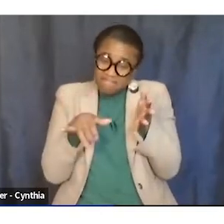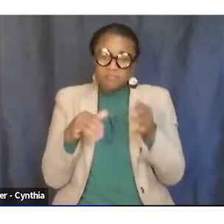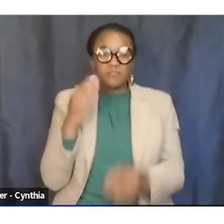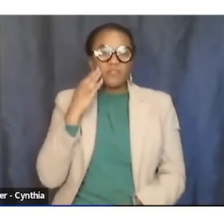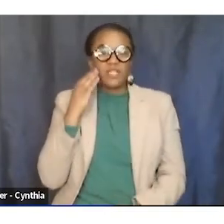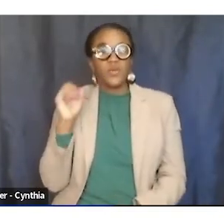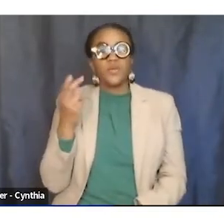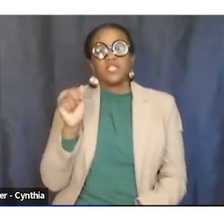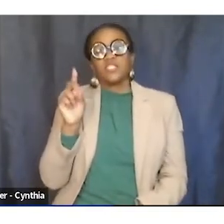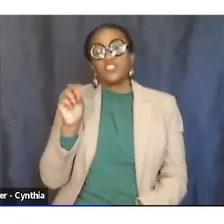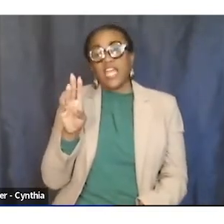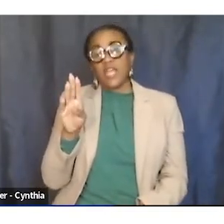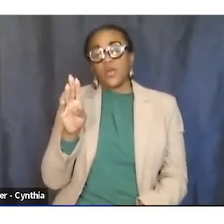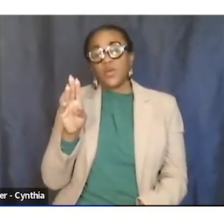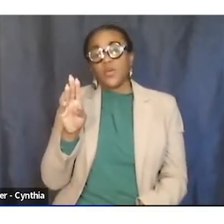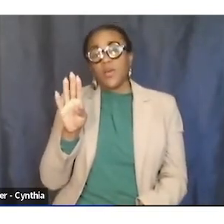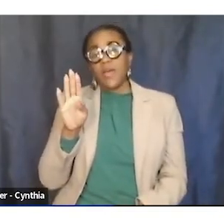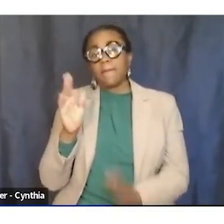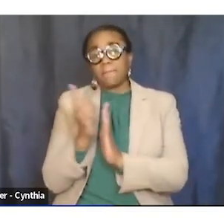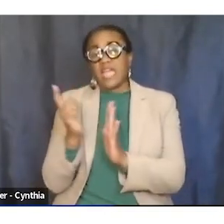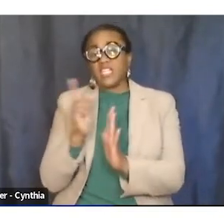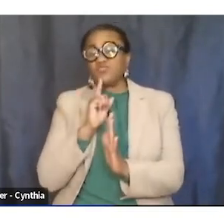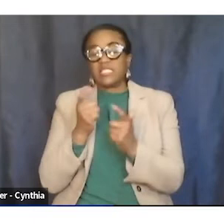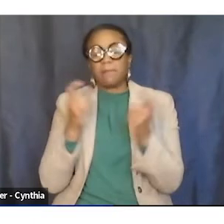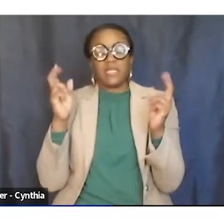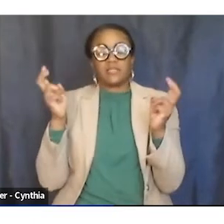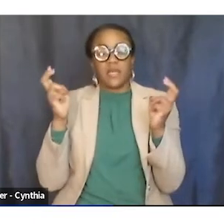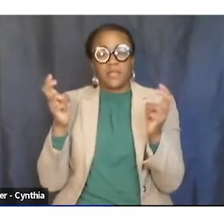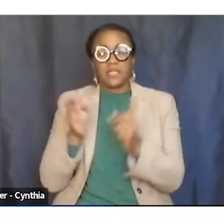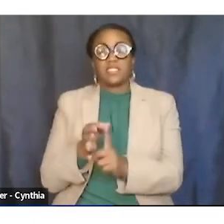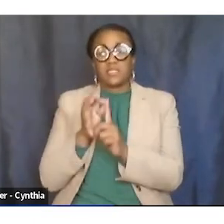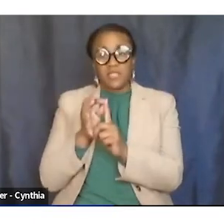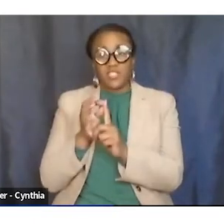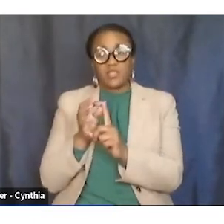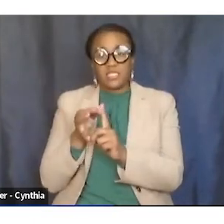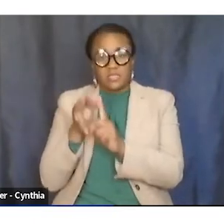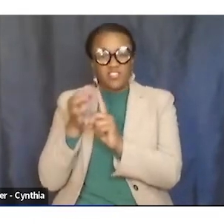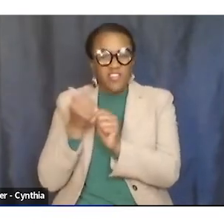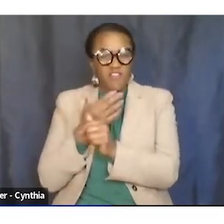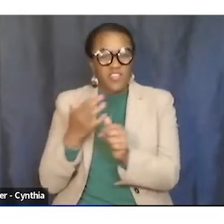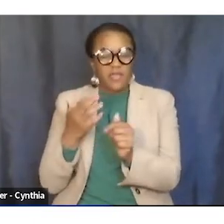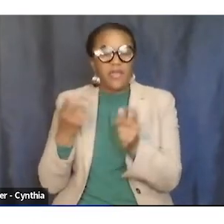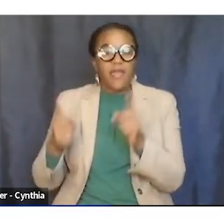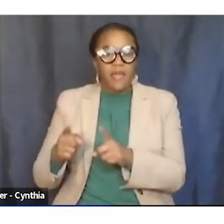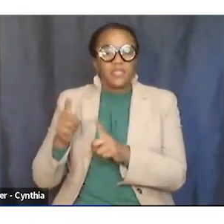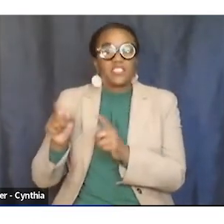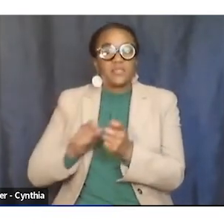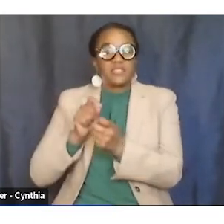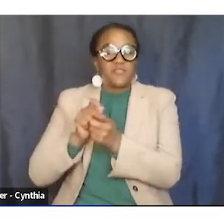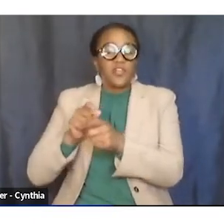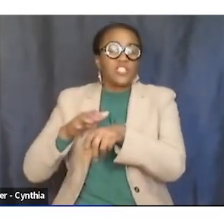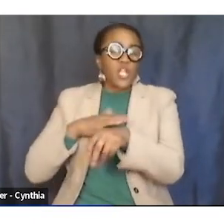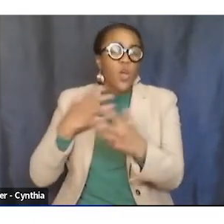really, really big topic, especially with everything that happens, specifically with the slow